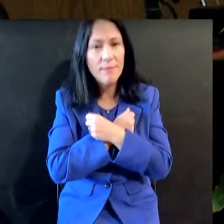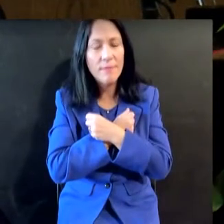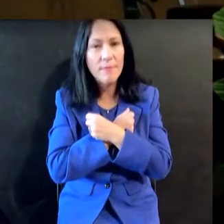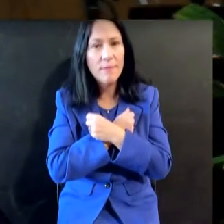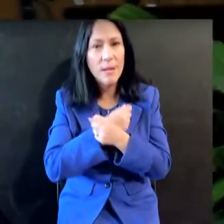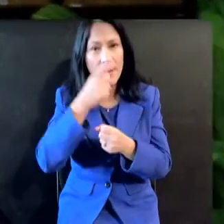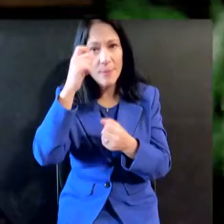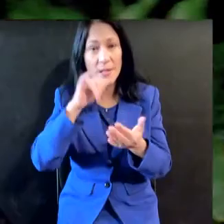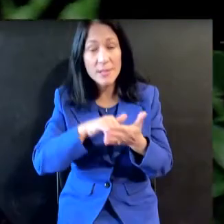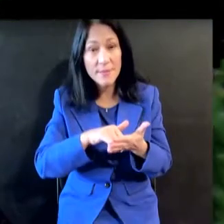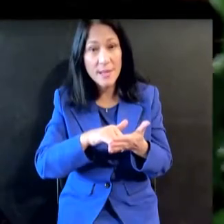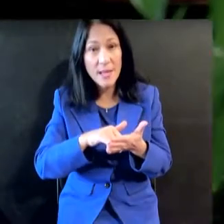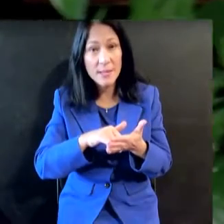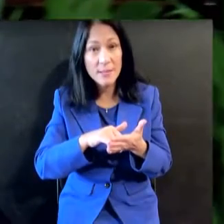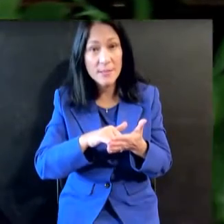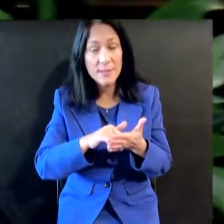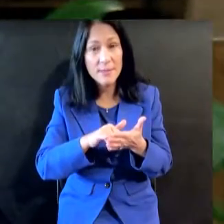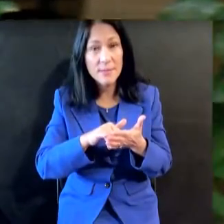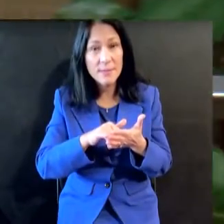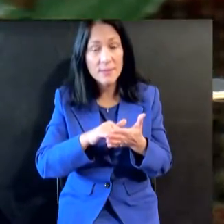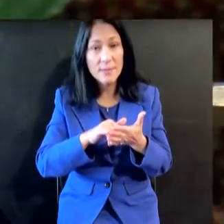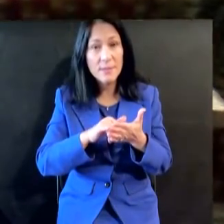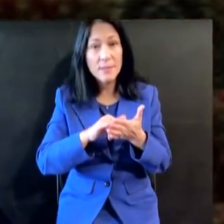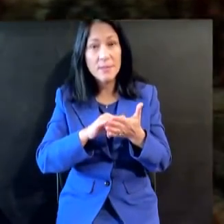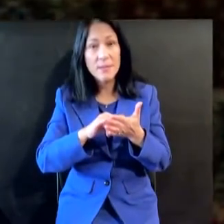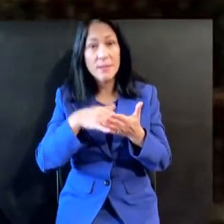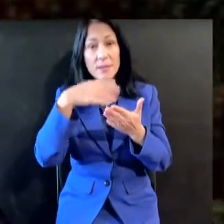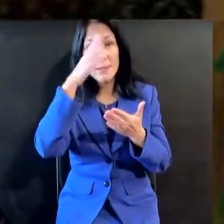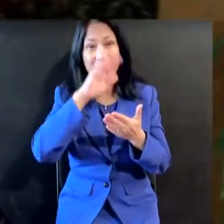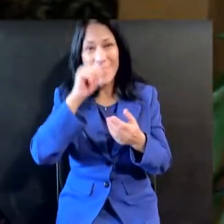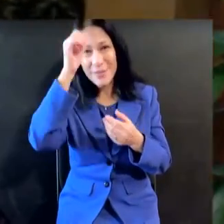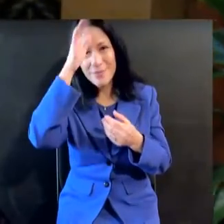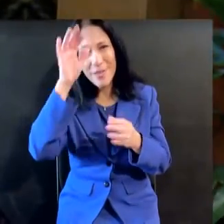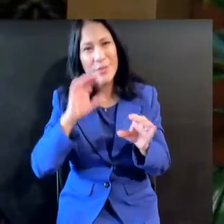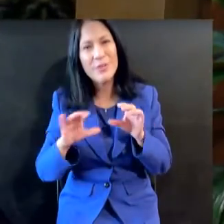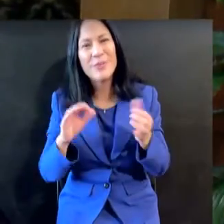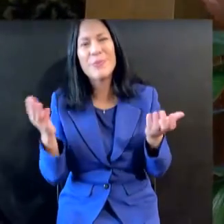Because of that, what does God the Father do?